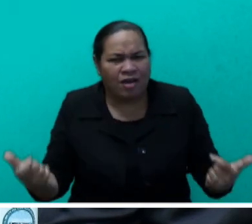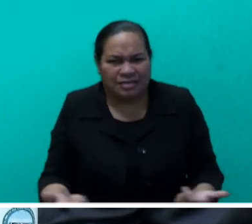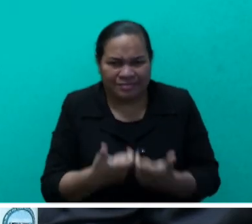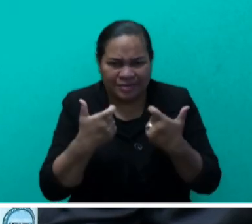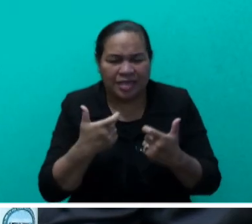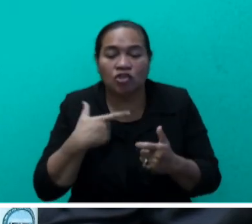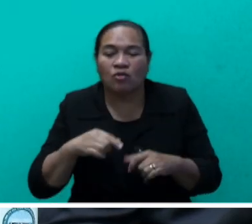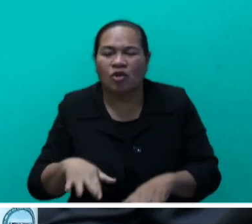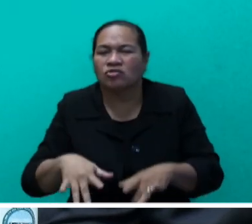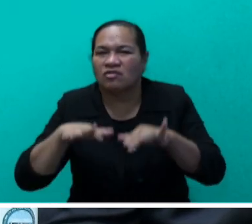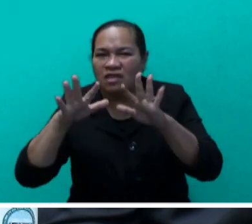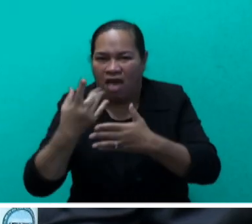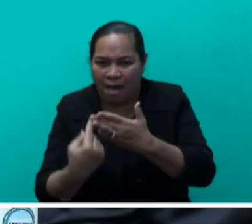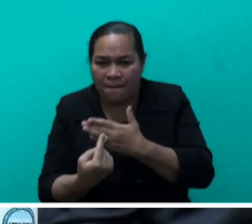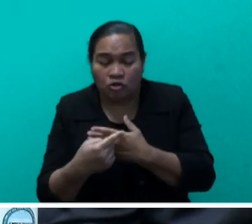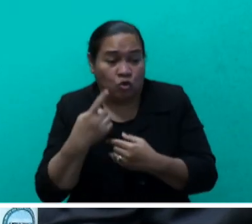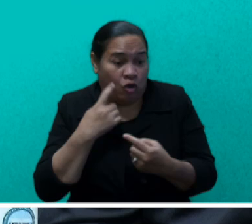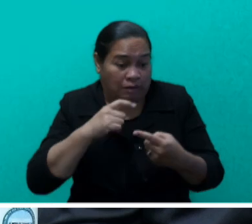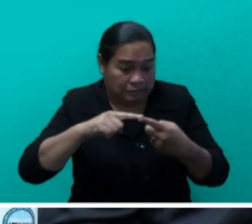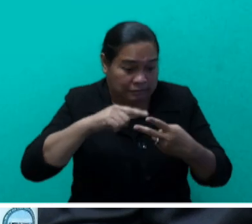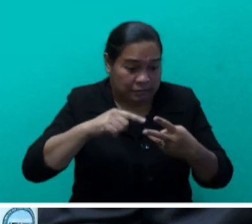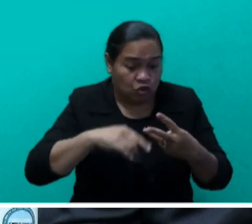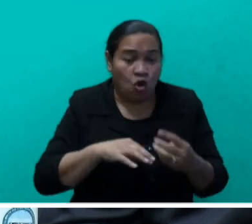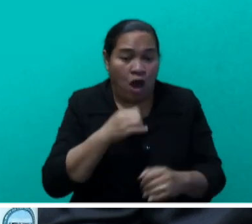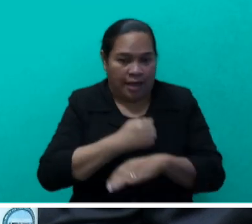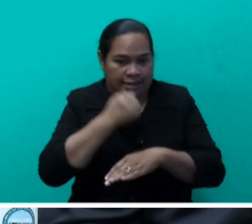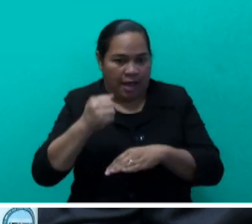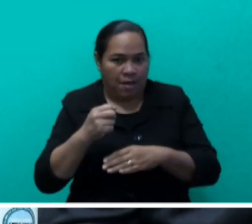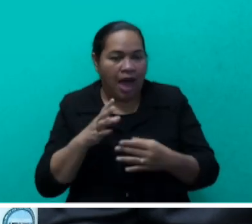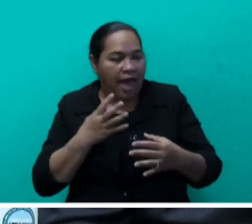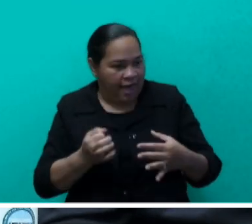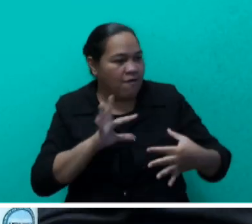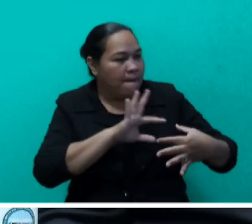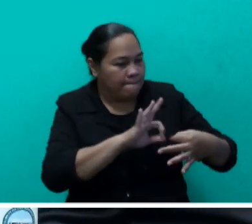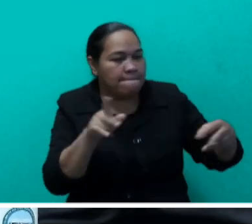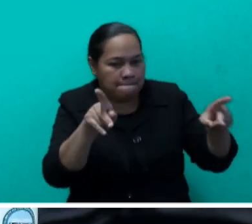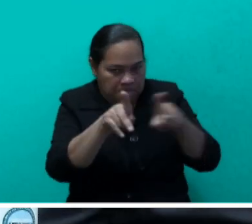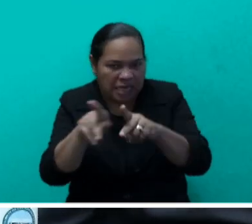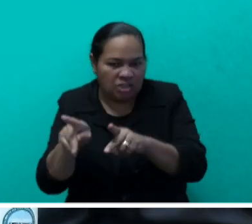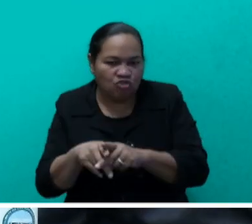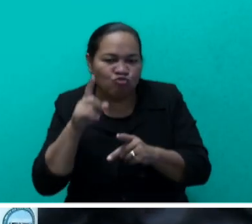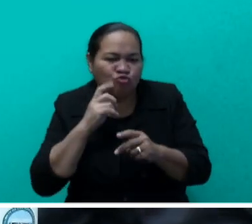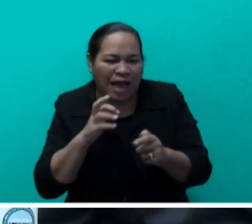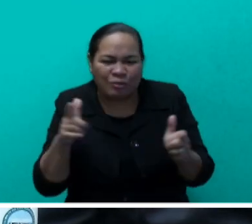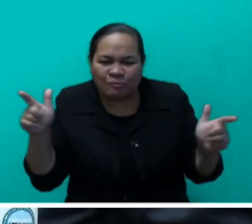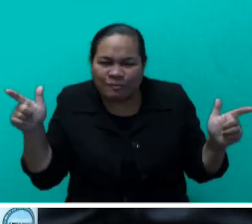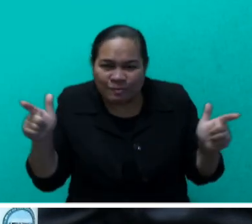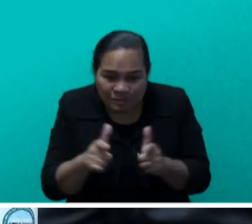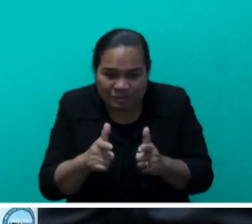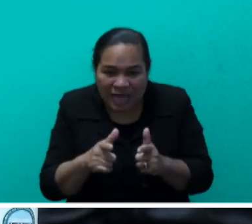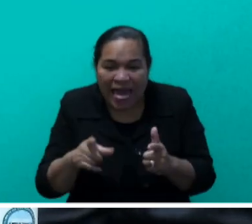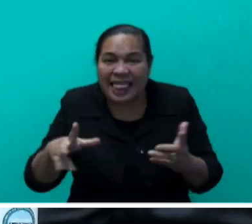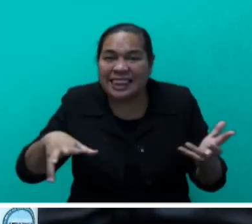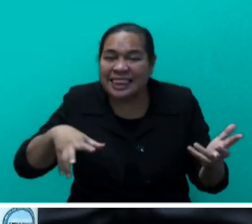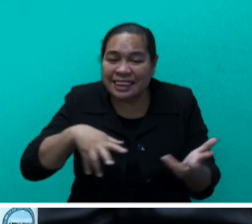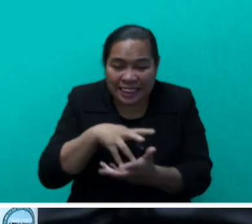flooding. These efforts, supported by government and through partnership, aim to minimize damage caused by future floods